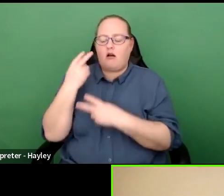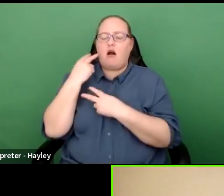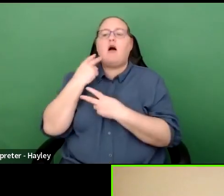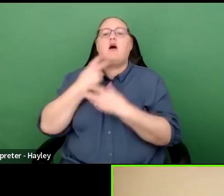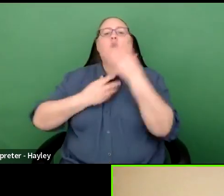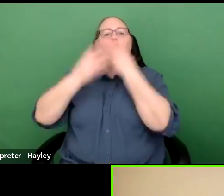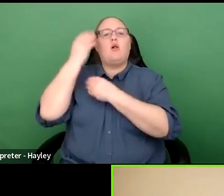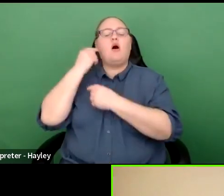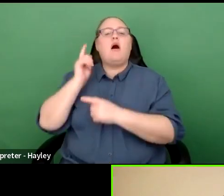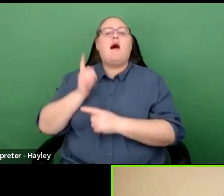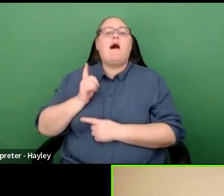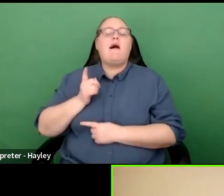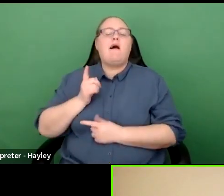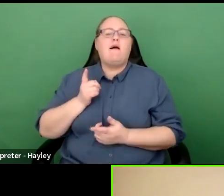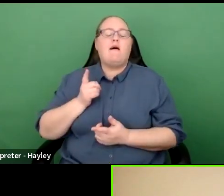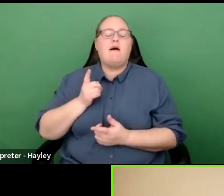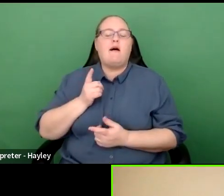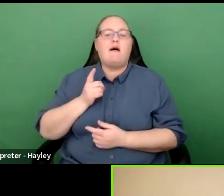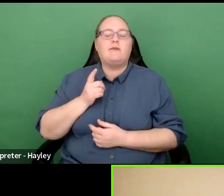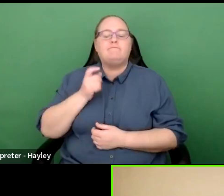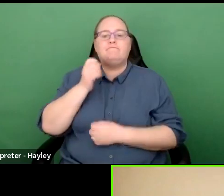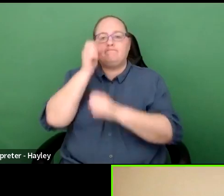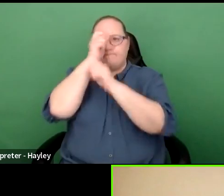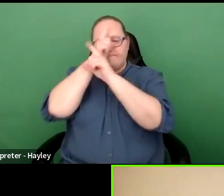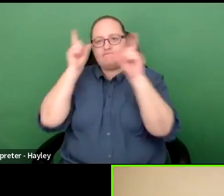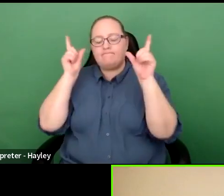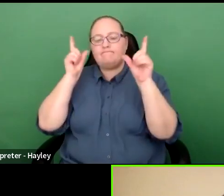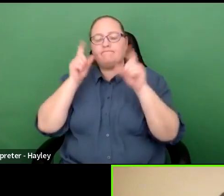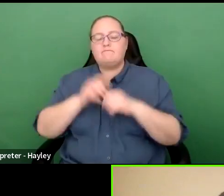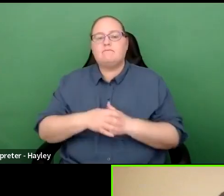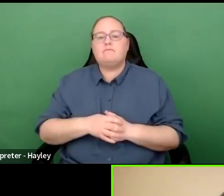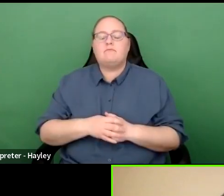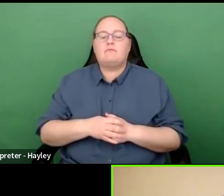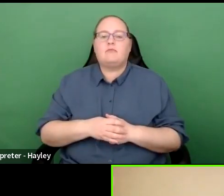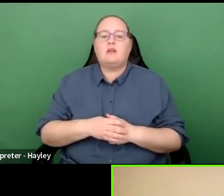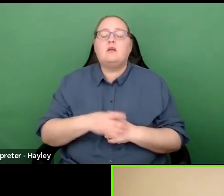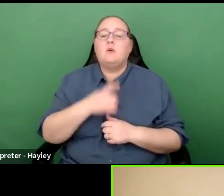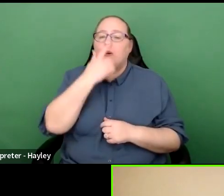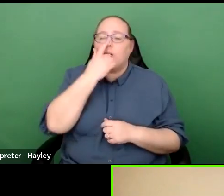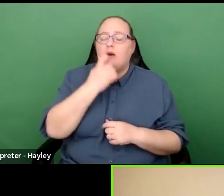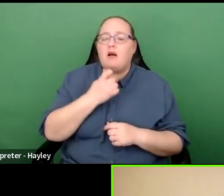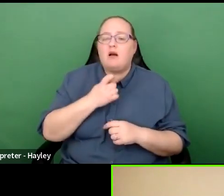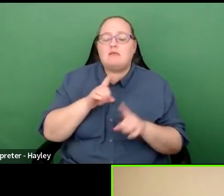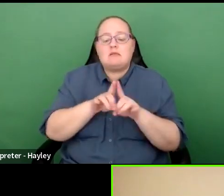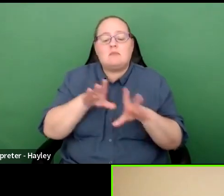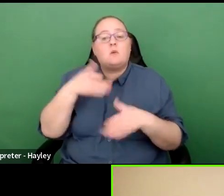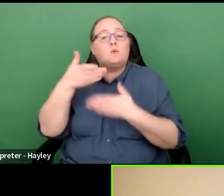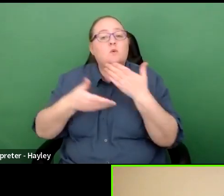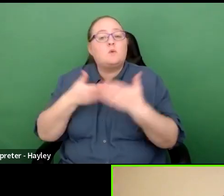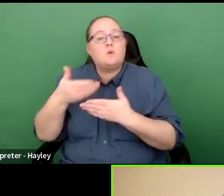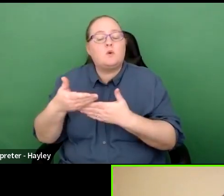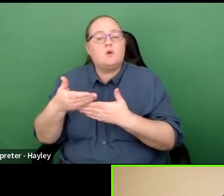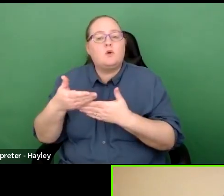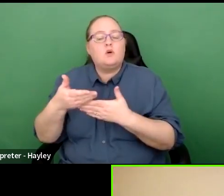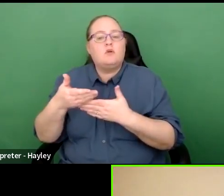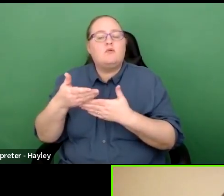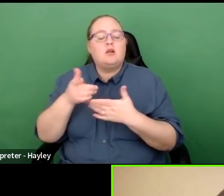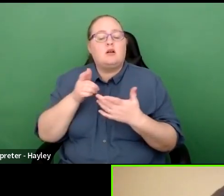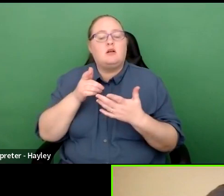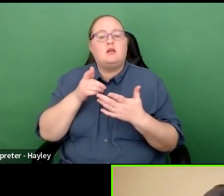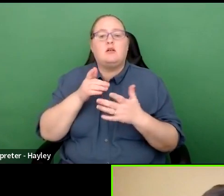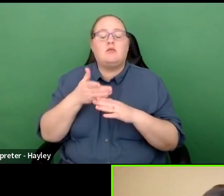world history, but the same story we can find, a similar story we can find in transition of